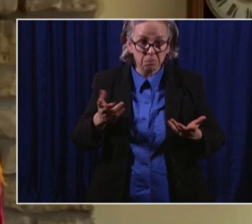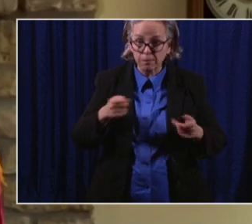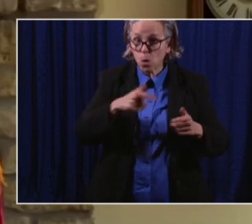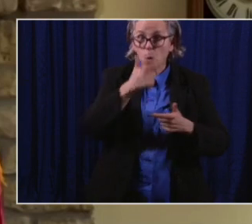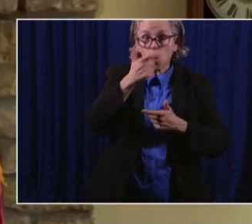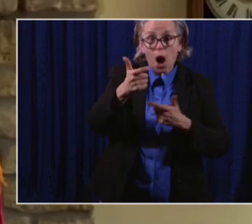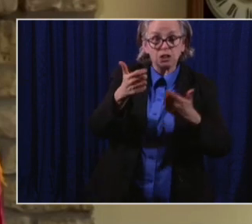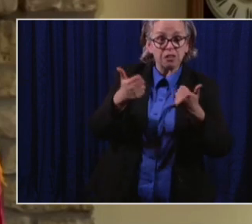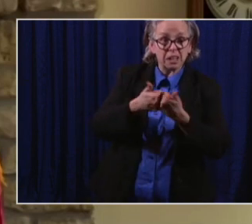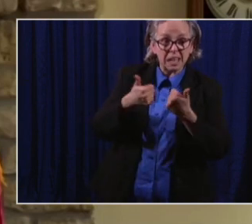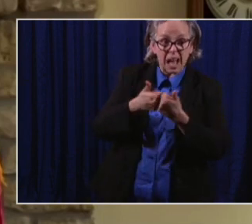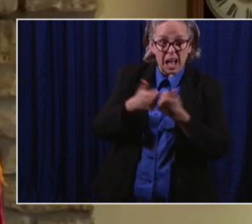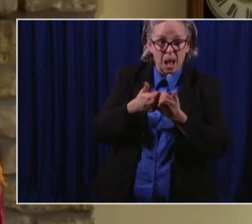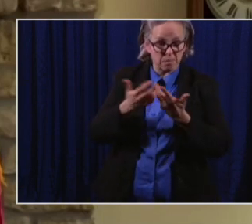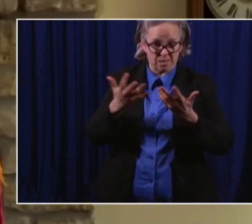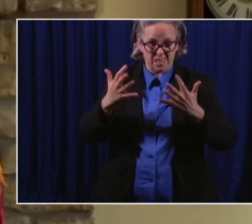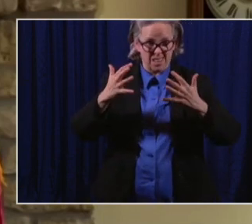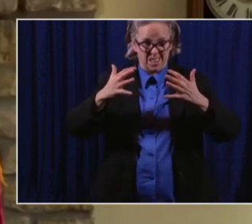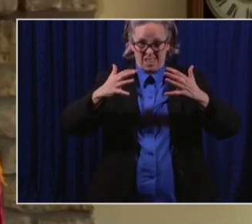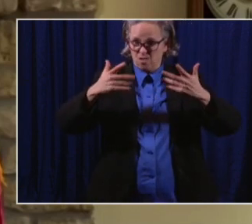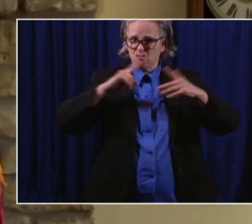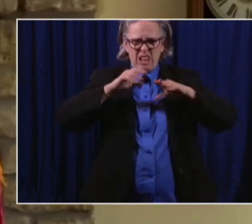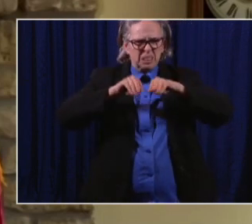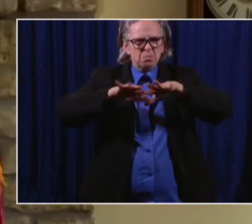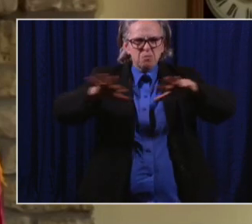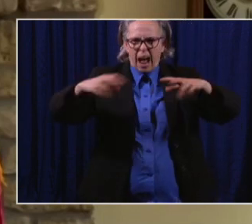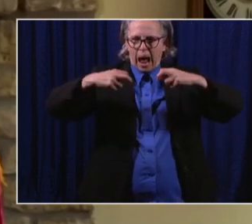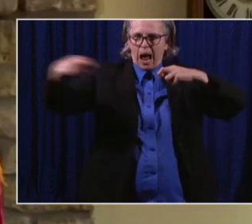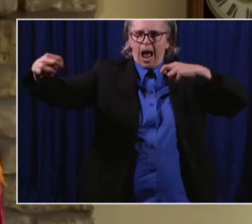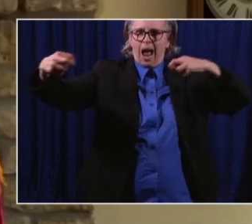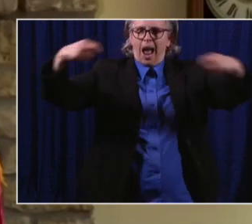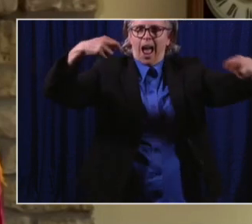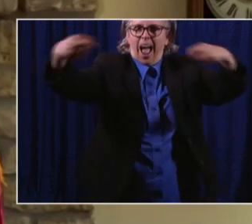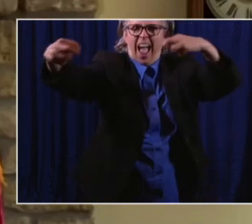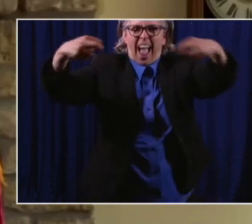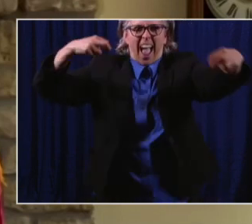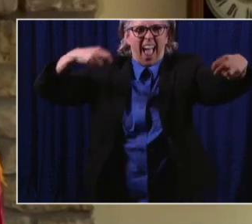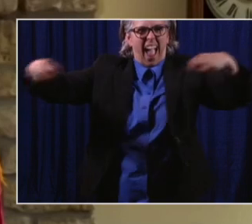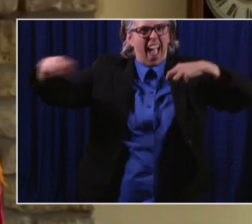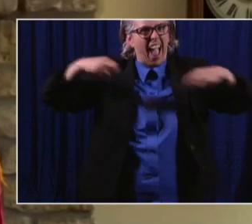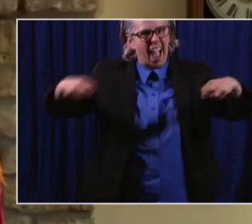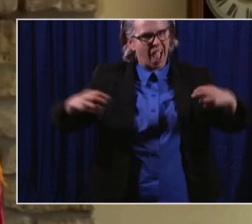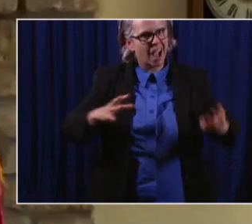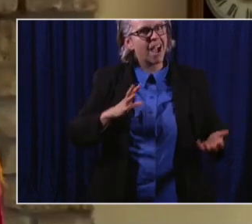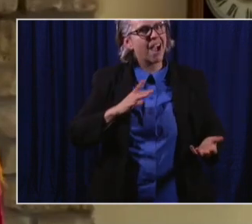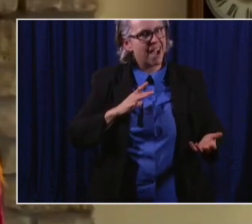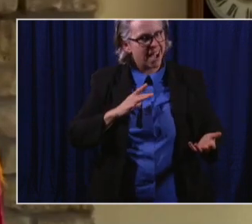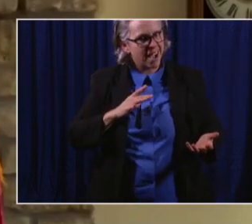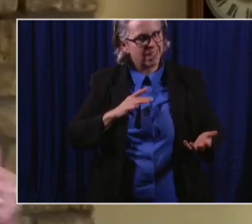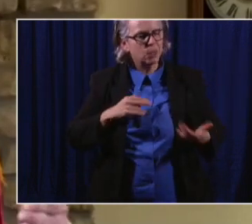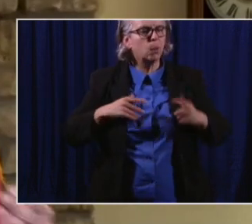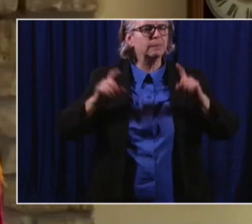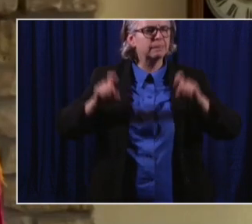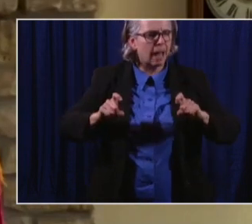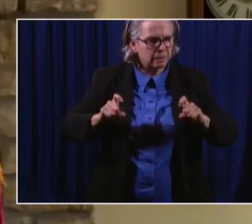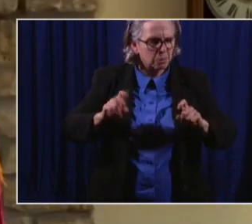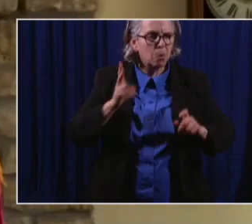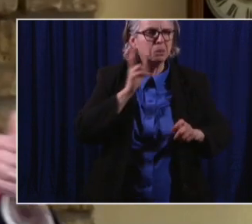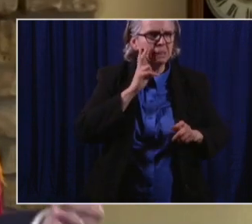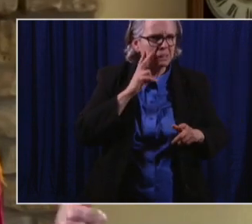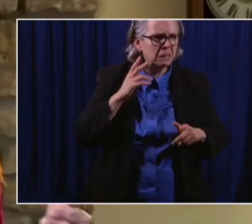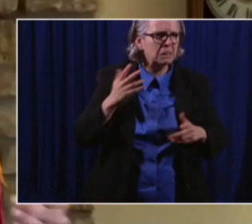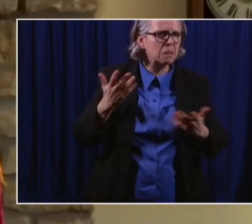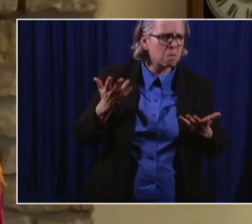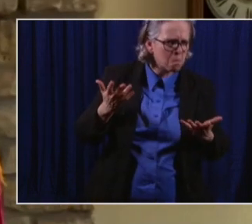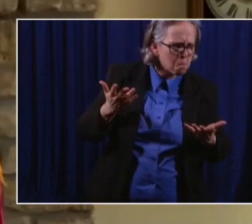pretty spread out. It's 6,000. And we wanted to try that and see, okay, how's that going to work? How's the flow into